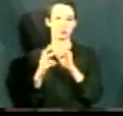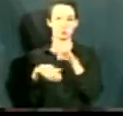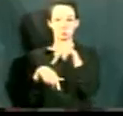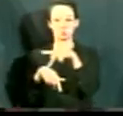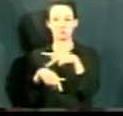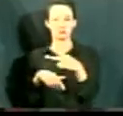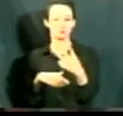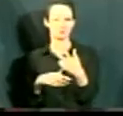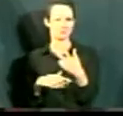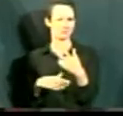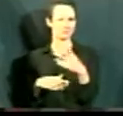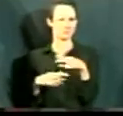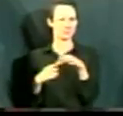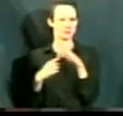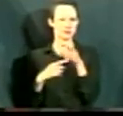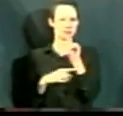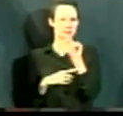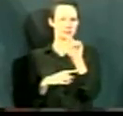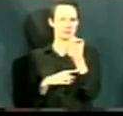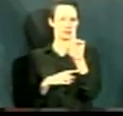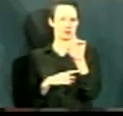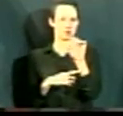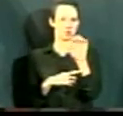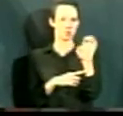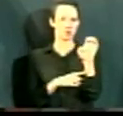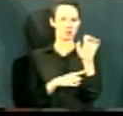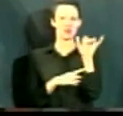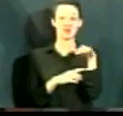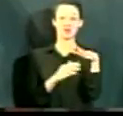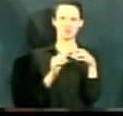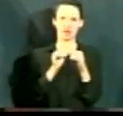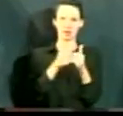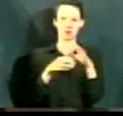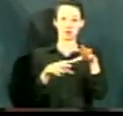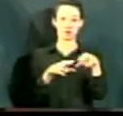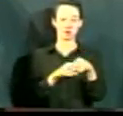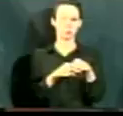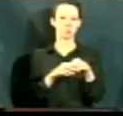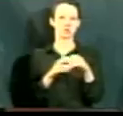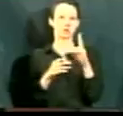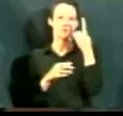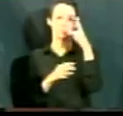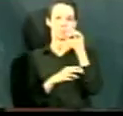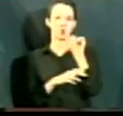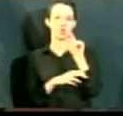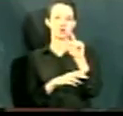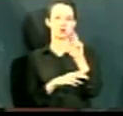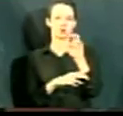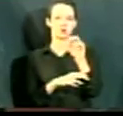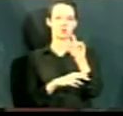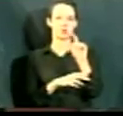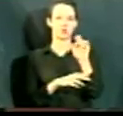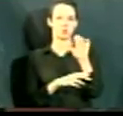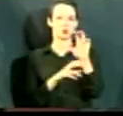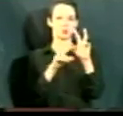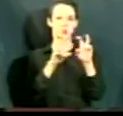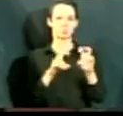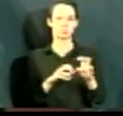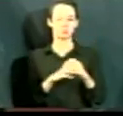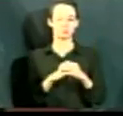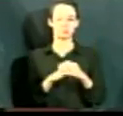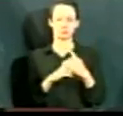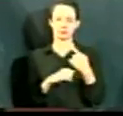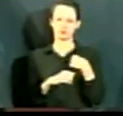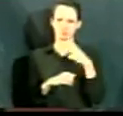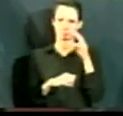what TDOE says, this is the way to include students on alternate assessment. So when I